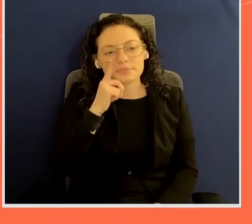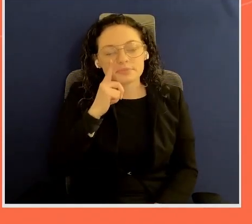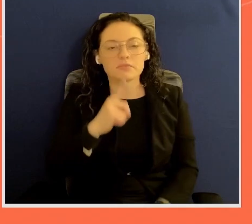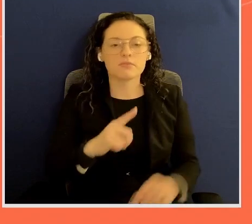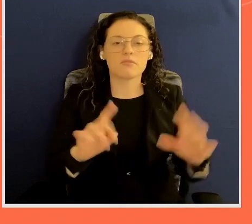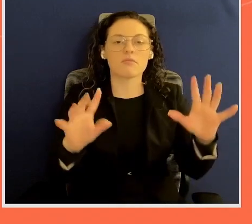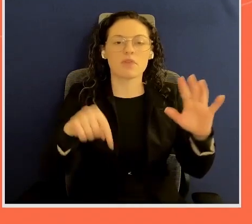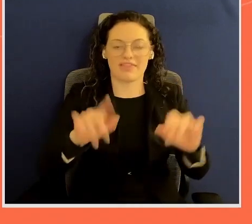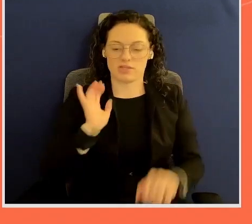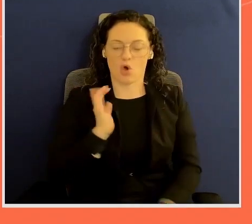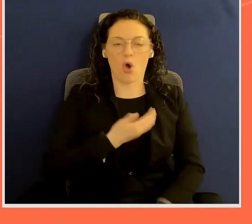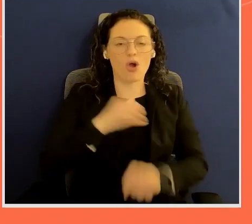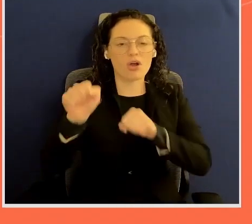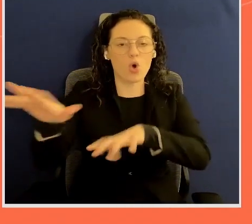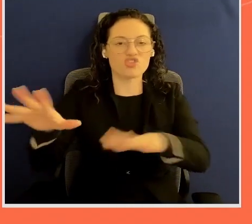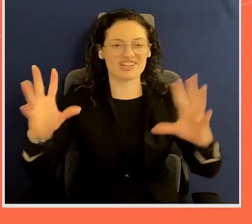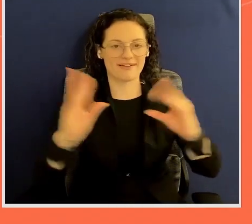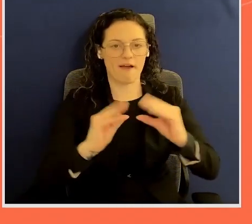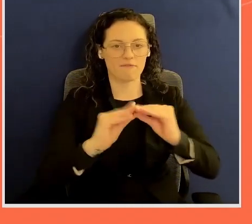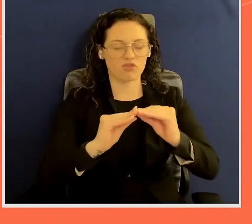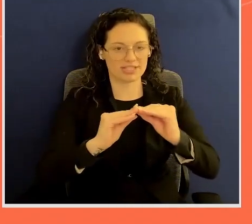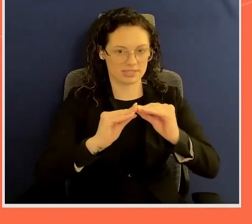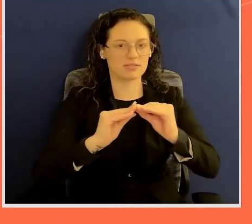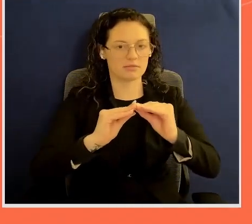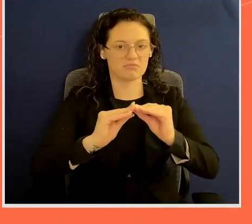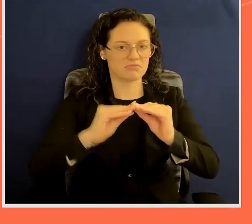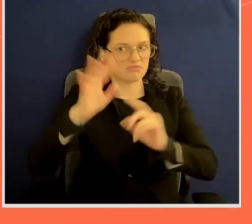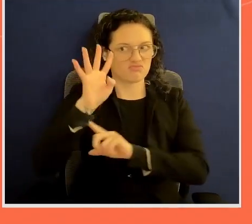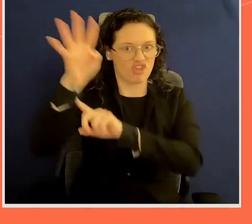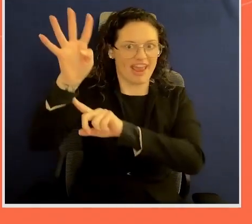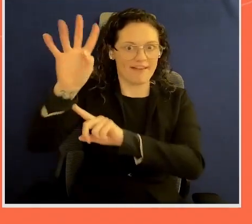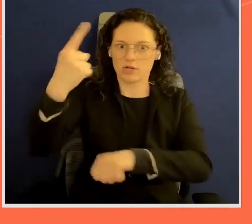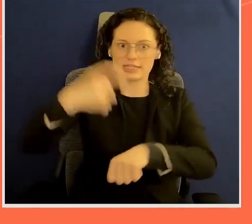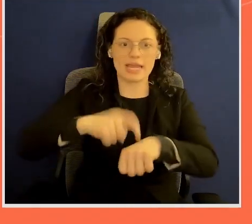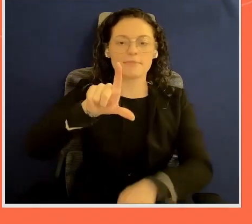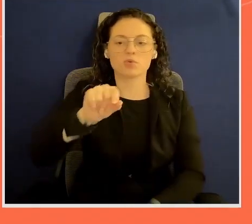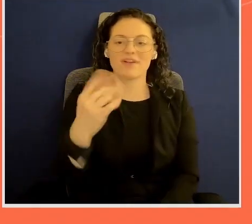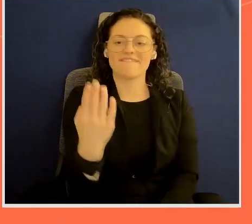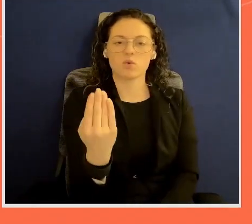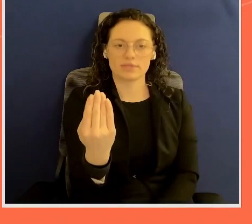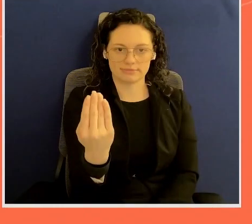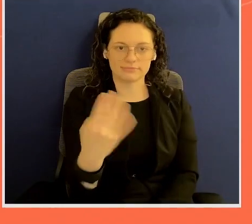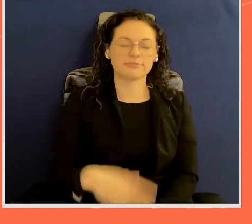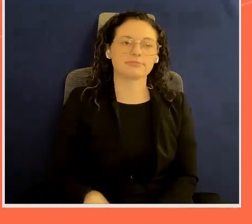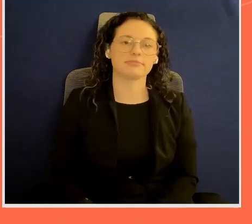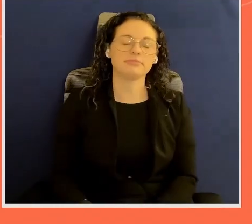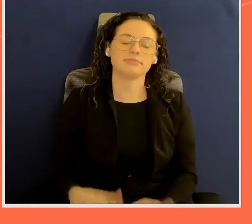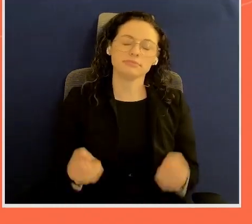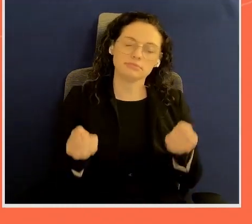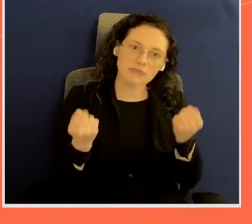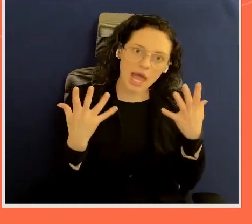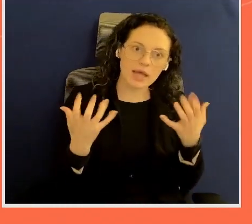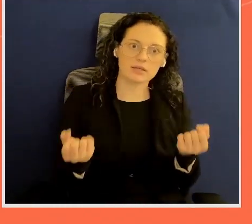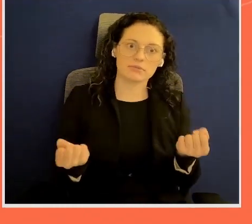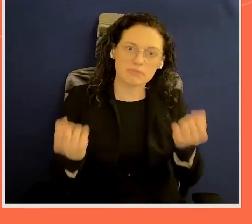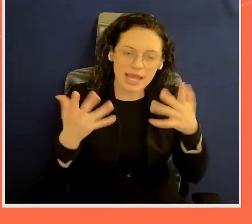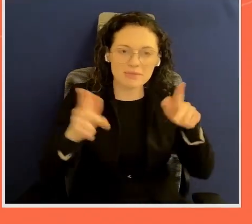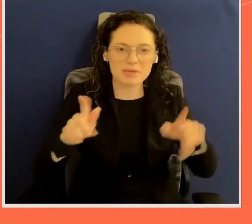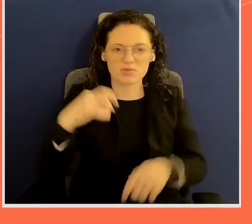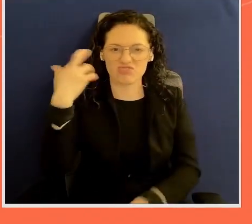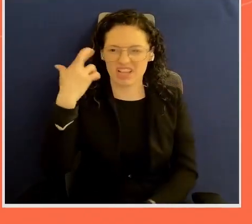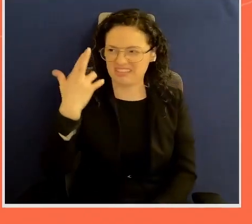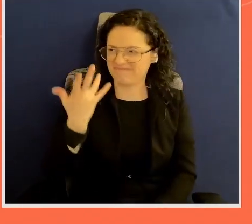instituting a number of policies that manage our ocean spatially temporarily, by species, and by